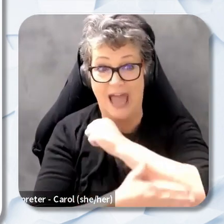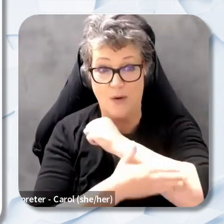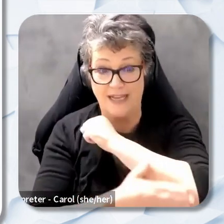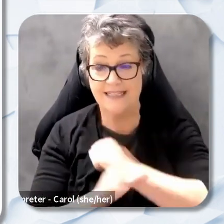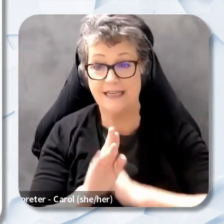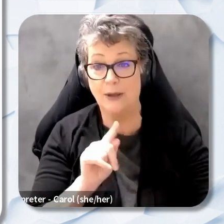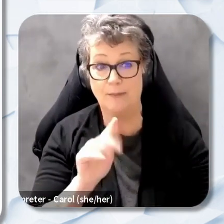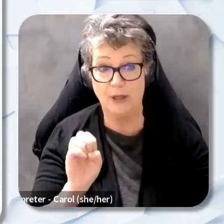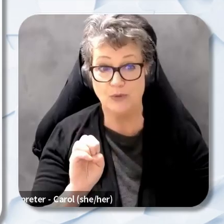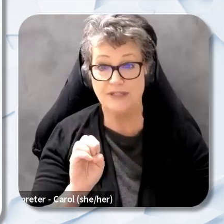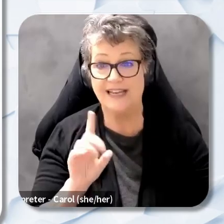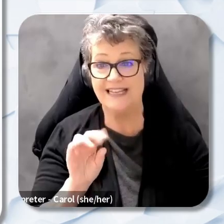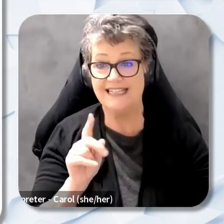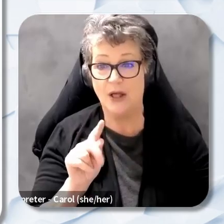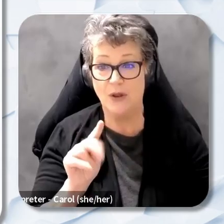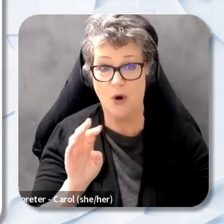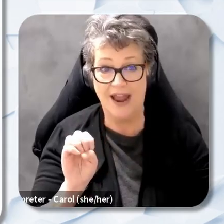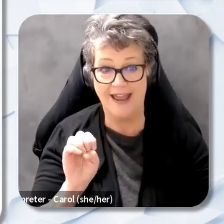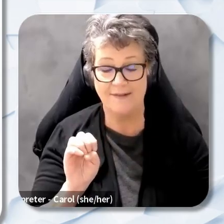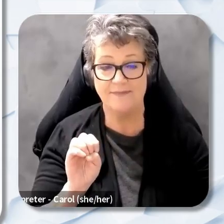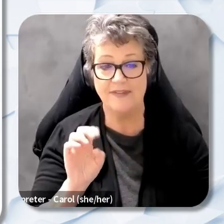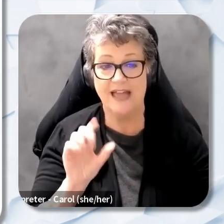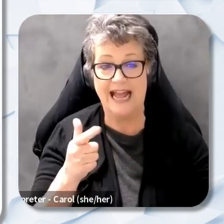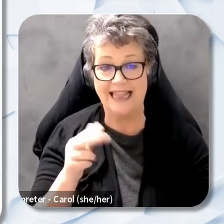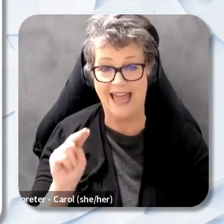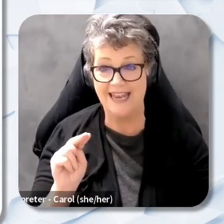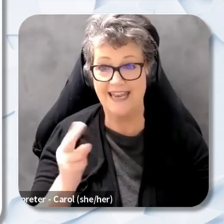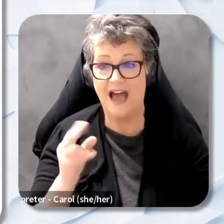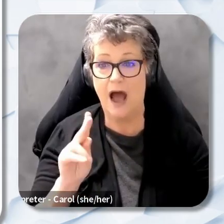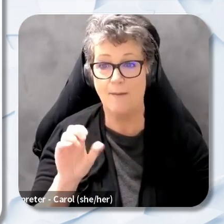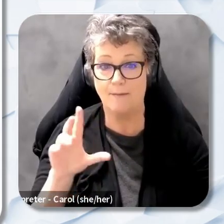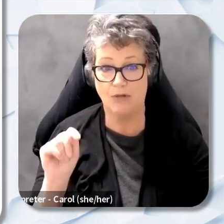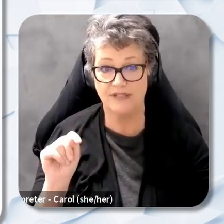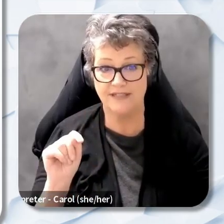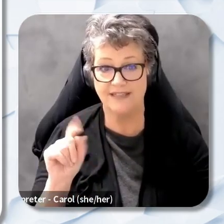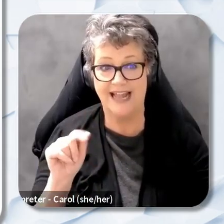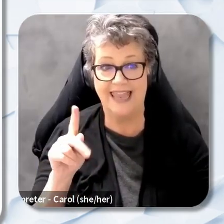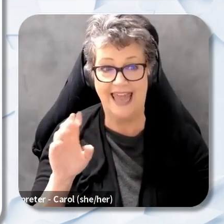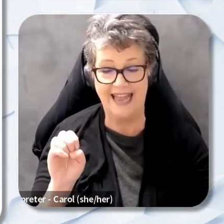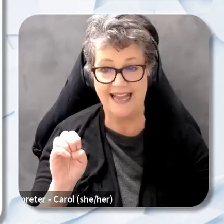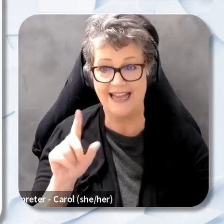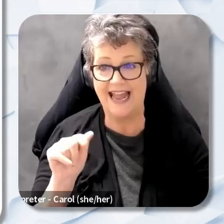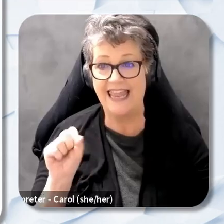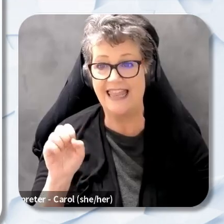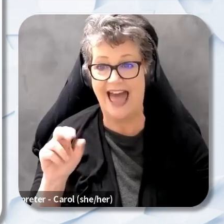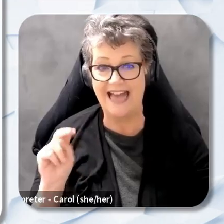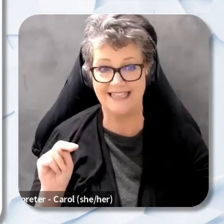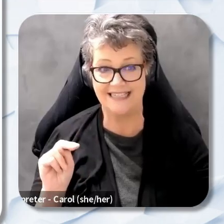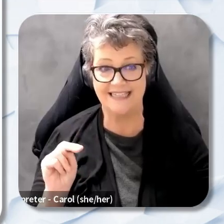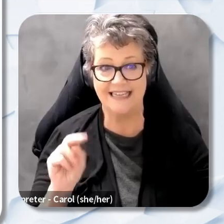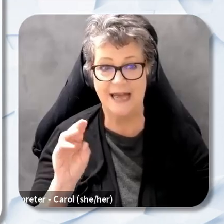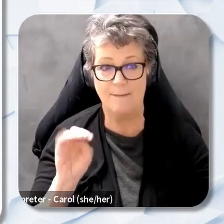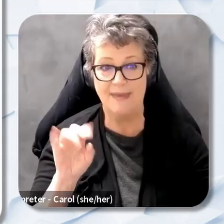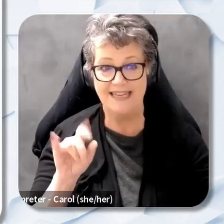counties: Butte, Del Norte, Glenn, Humboldt, Lake,